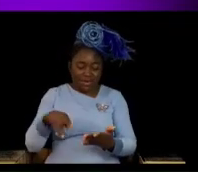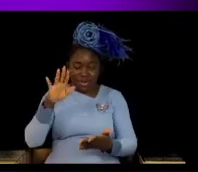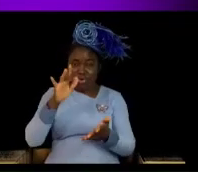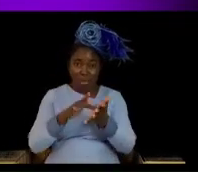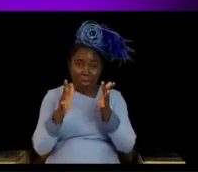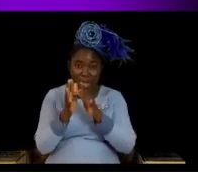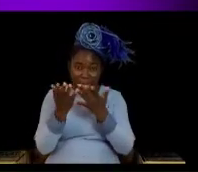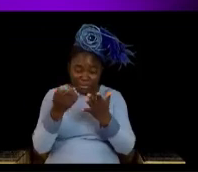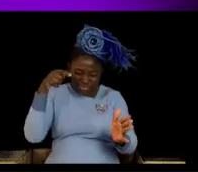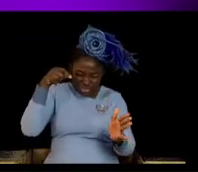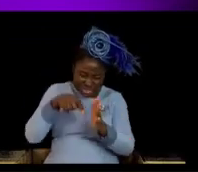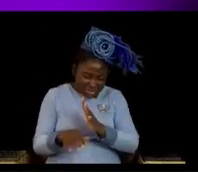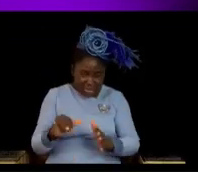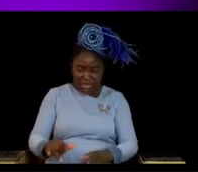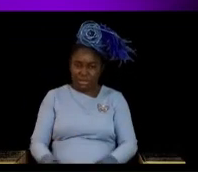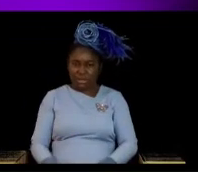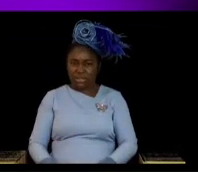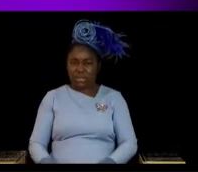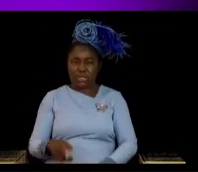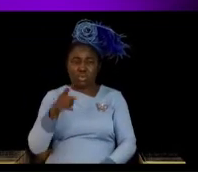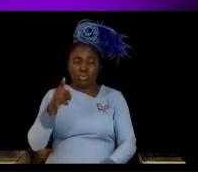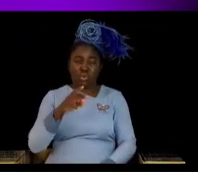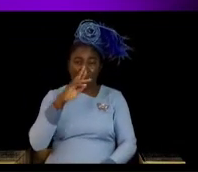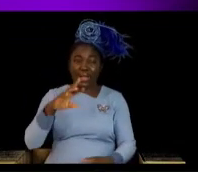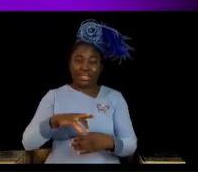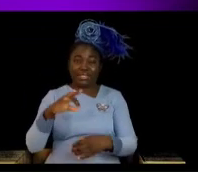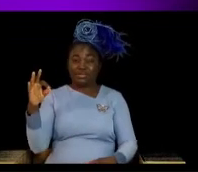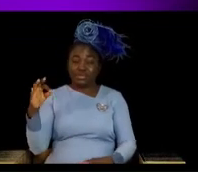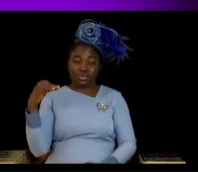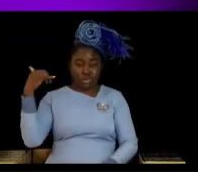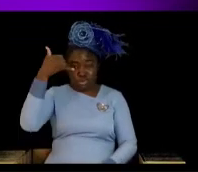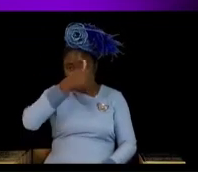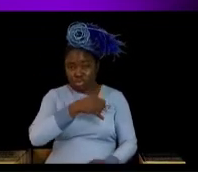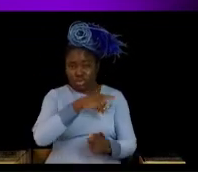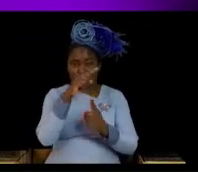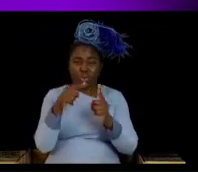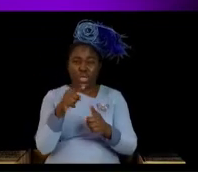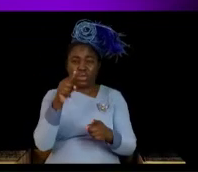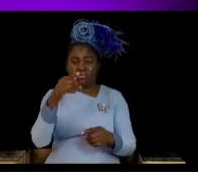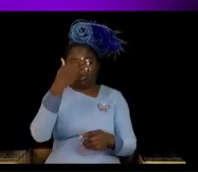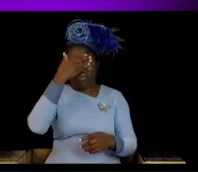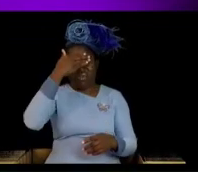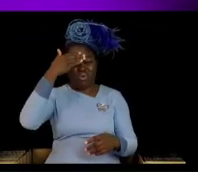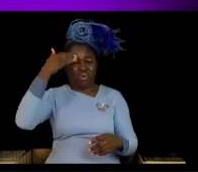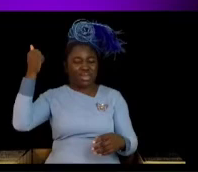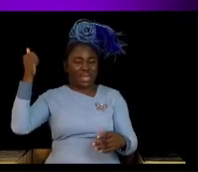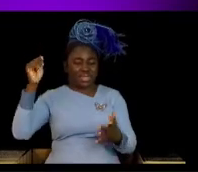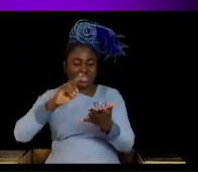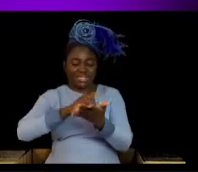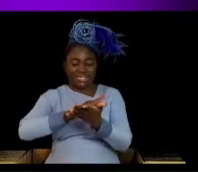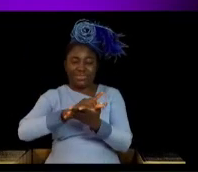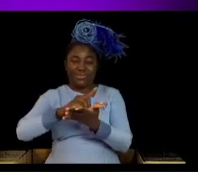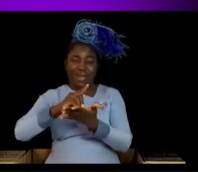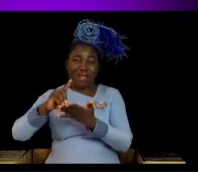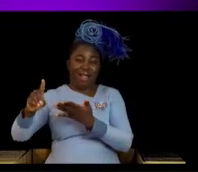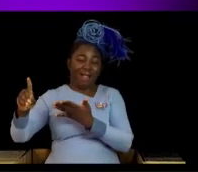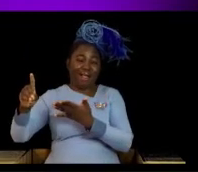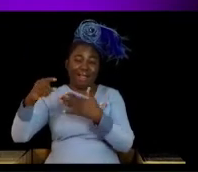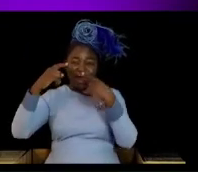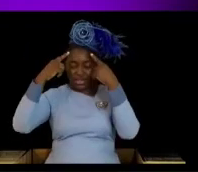spiritual dunce when you are forgetting divine dreams. You are